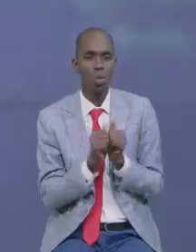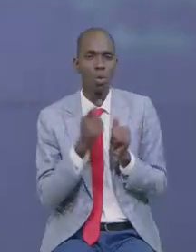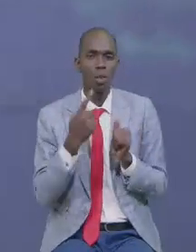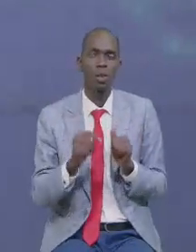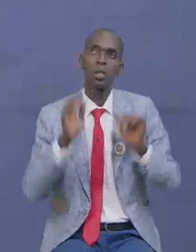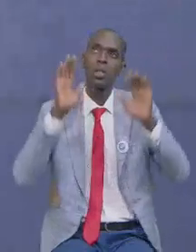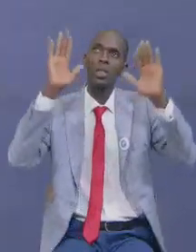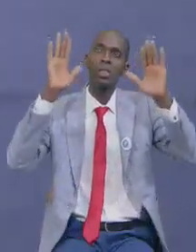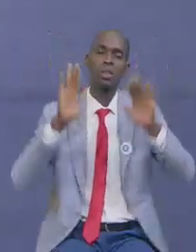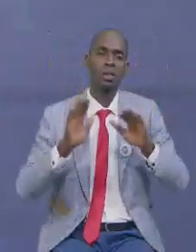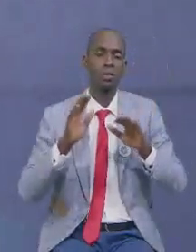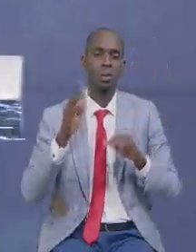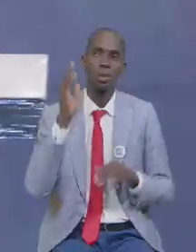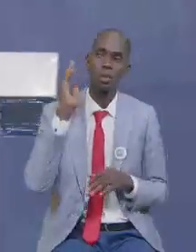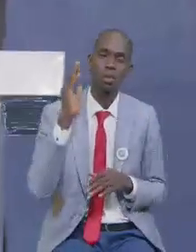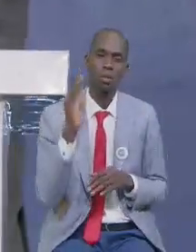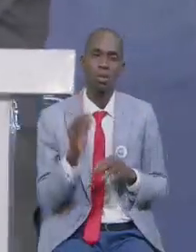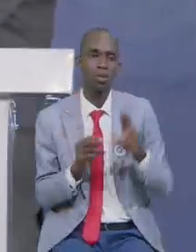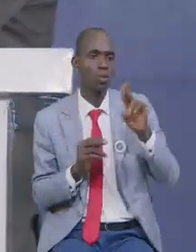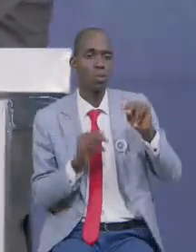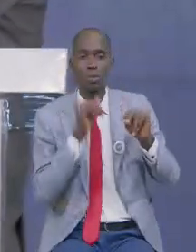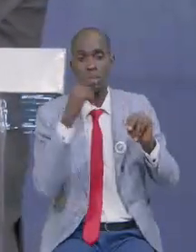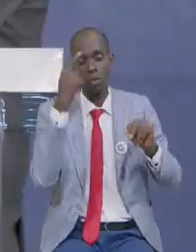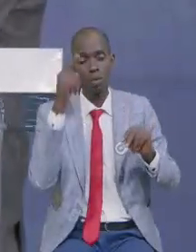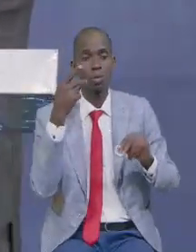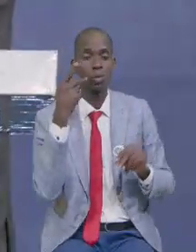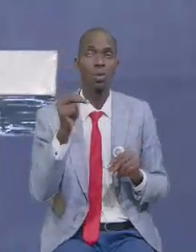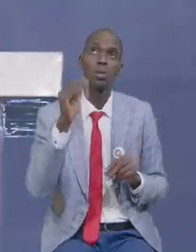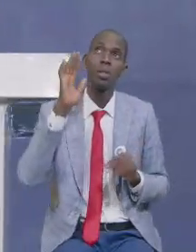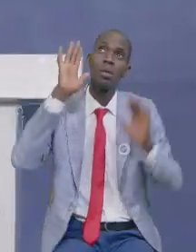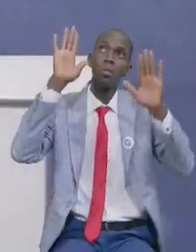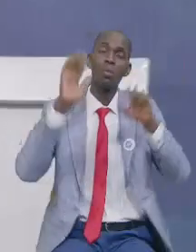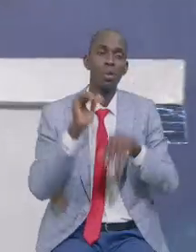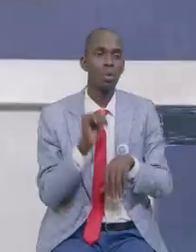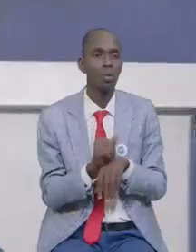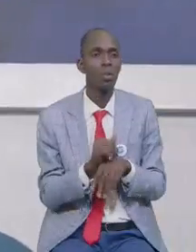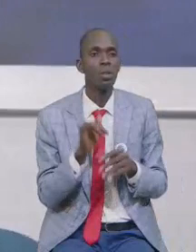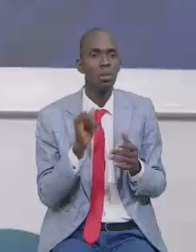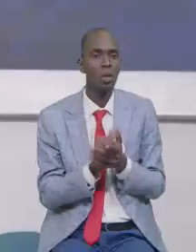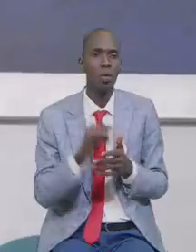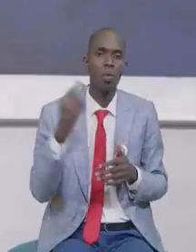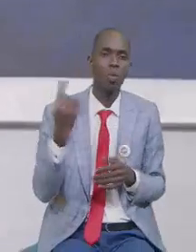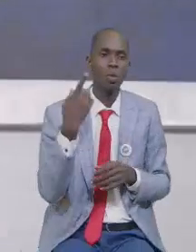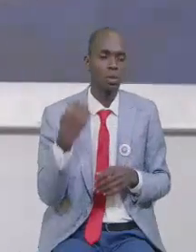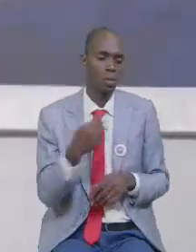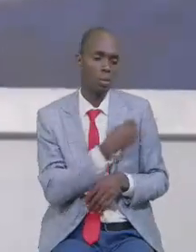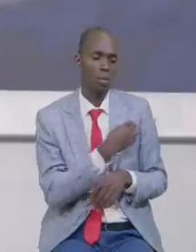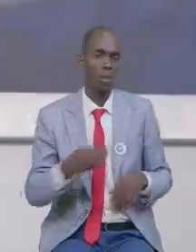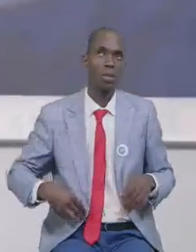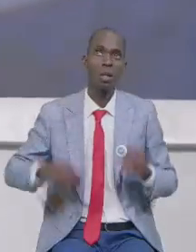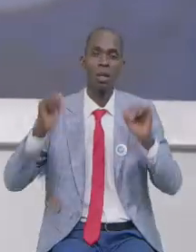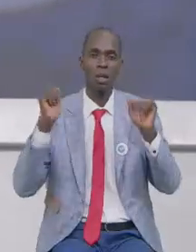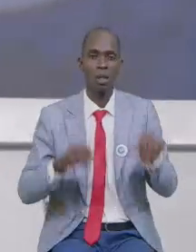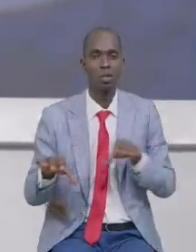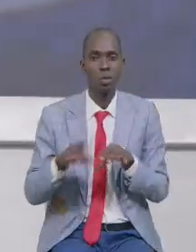miracles, not because you saw the miracles that only the Messiah could do, and you now believe I am